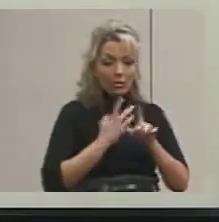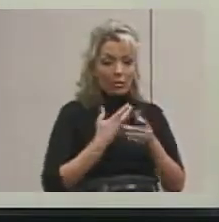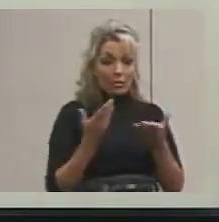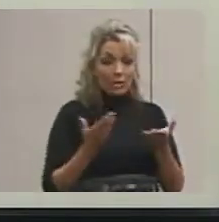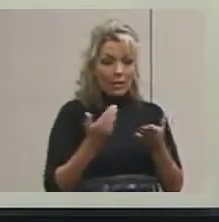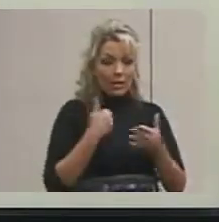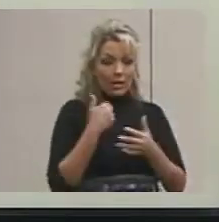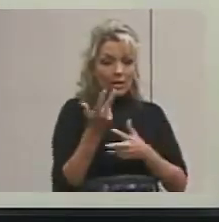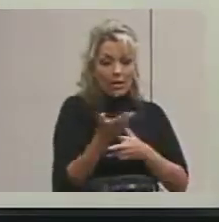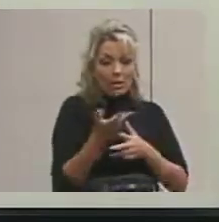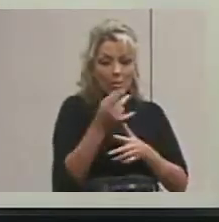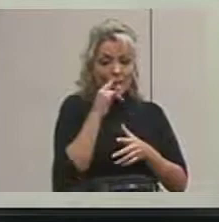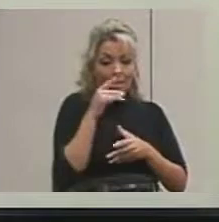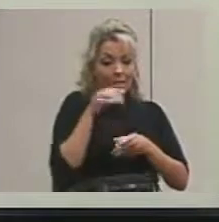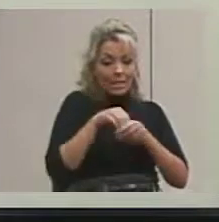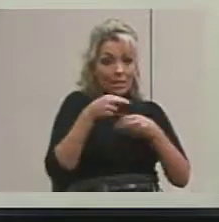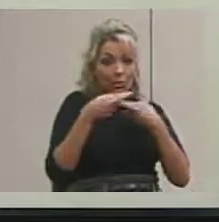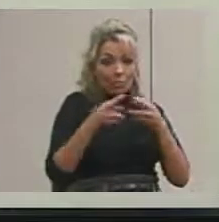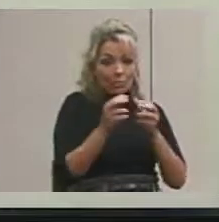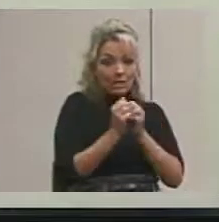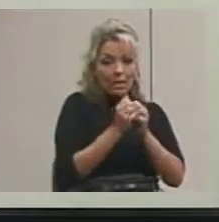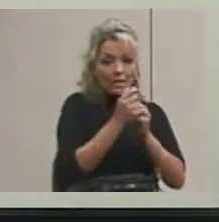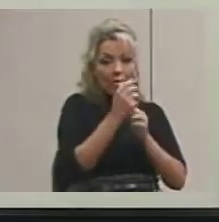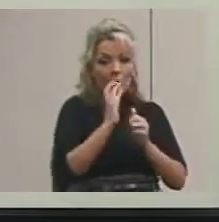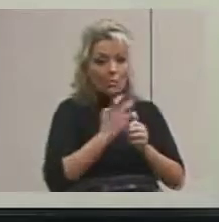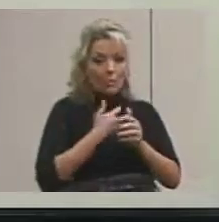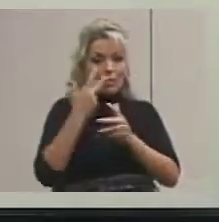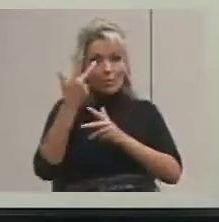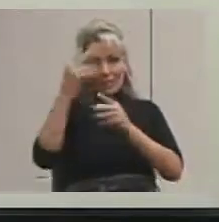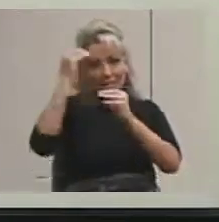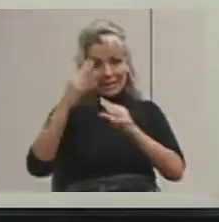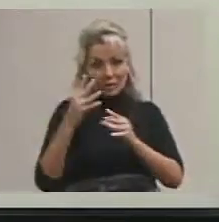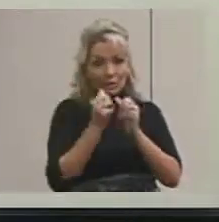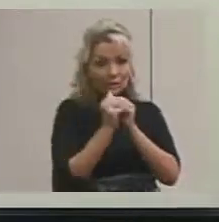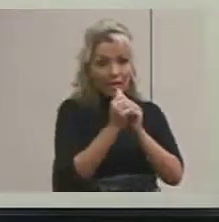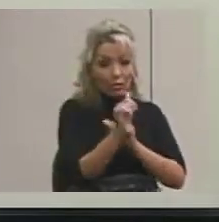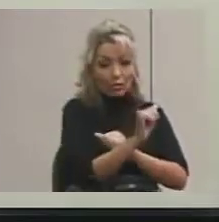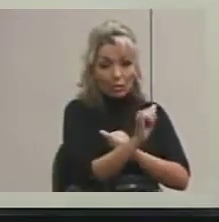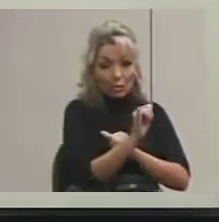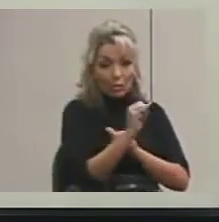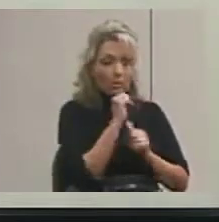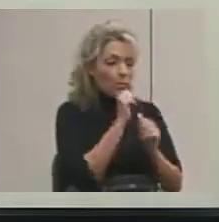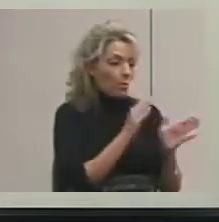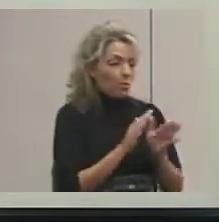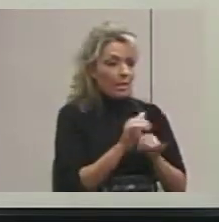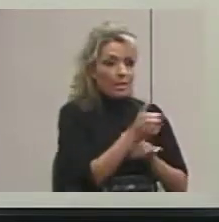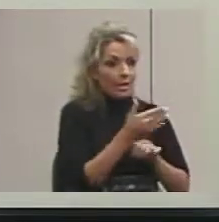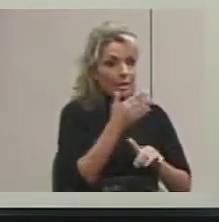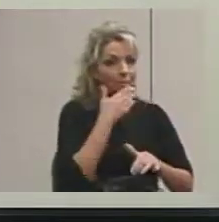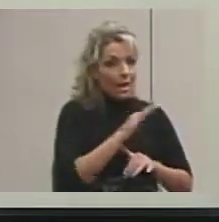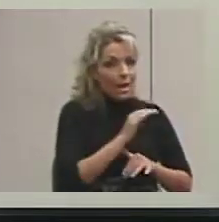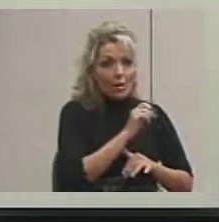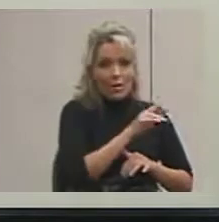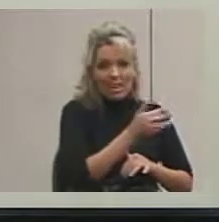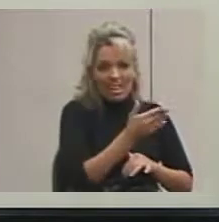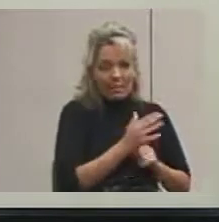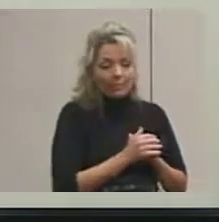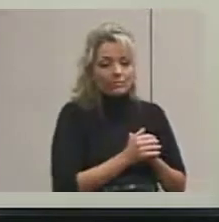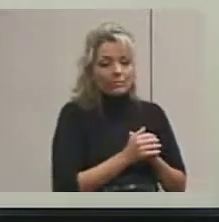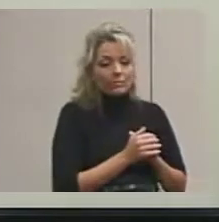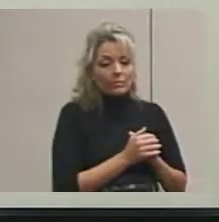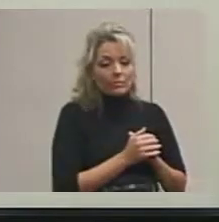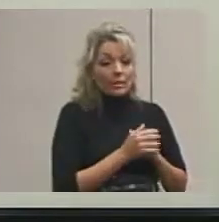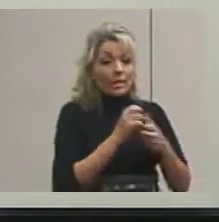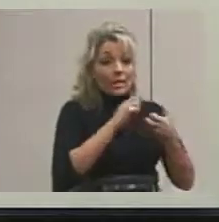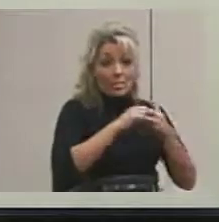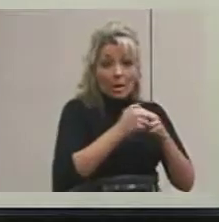three of them in the room together, but there are three teachers in the room together and we could see that they weren't planning anything bad or doing stuff. There's been a real issue on the